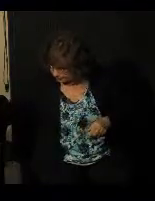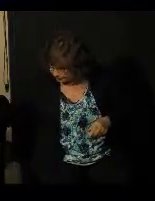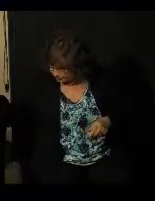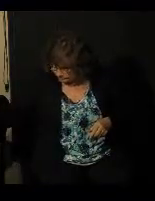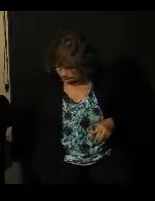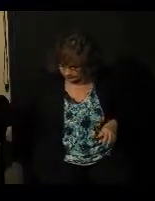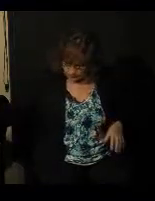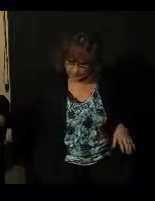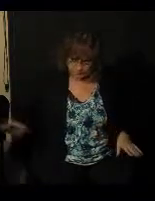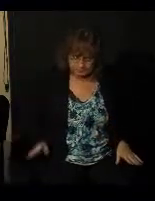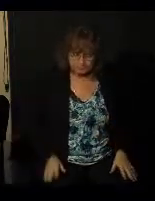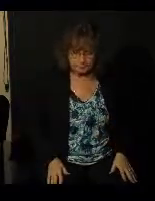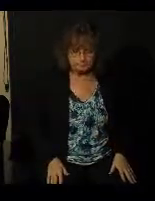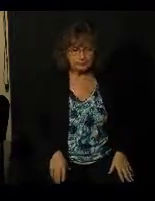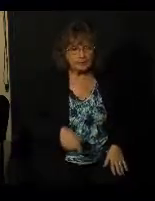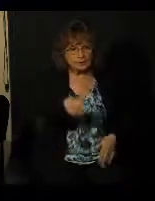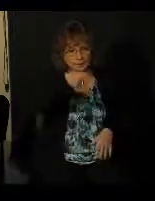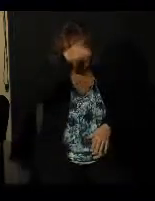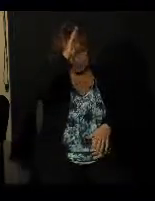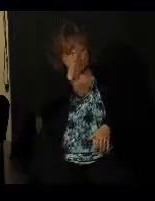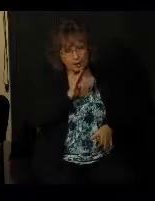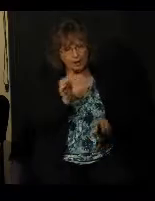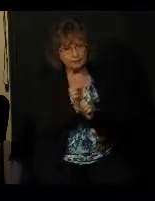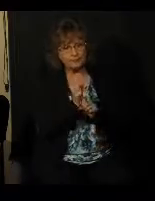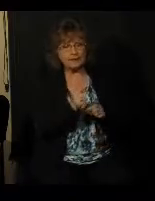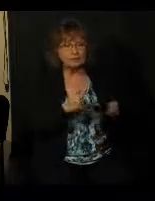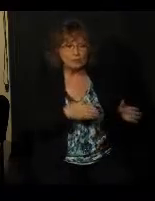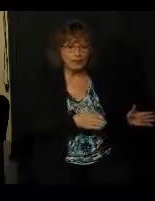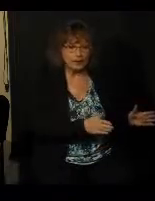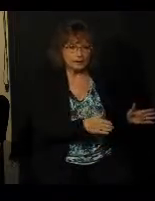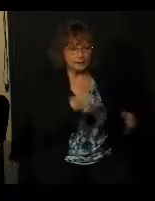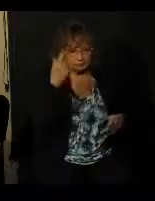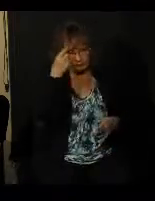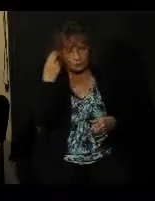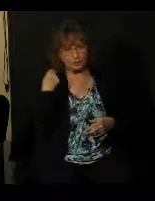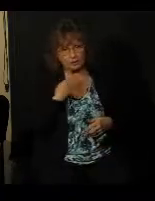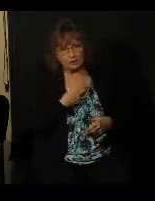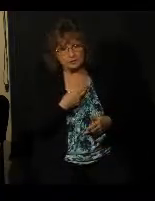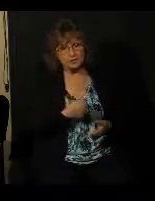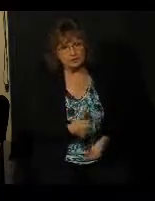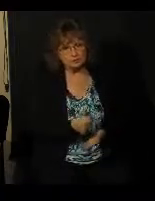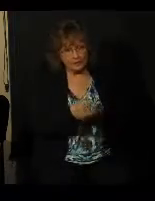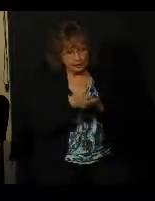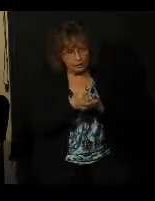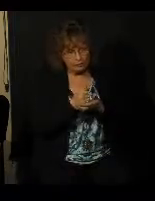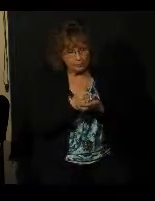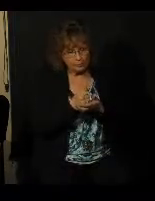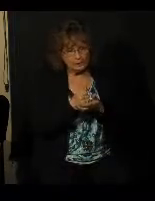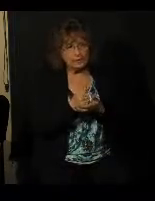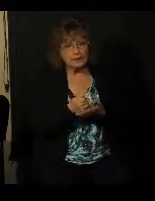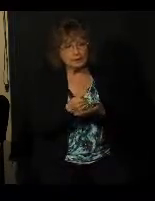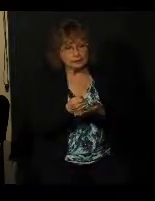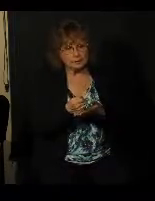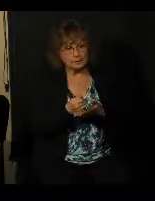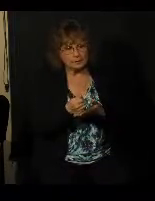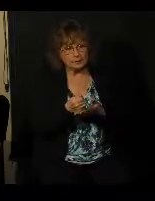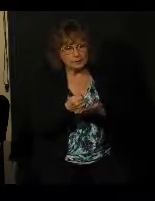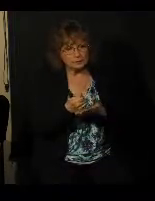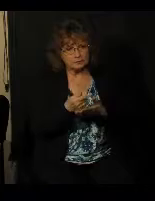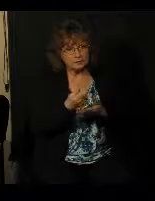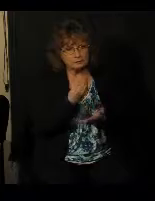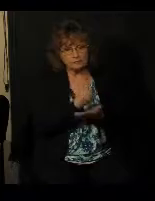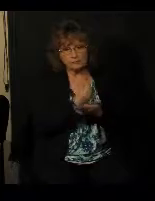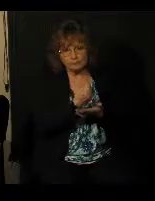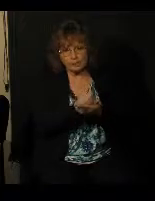that done it. I don't know. None of us are smart enough to do that. And God knew what he was doing. He knows what he's doing tonight.